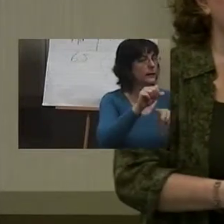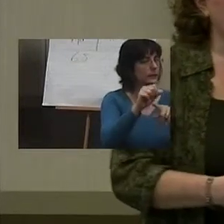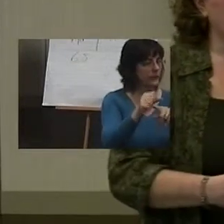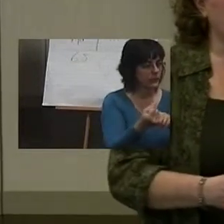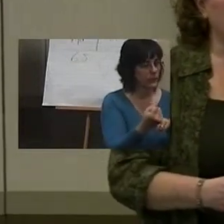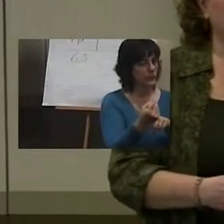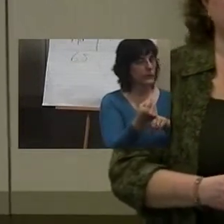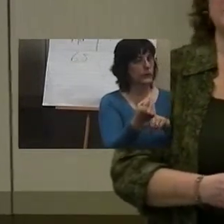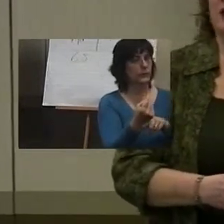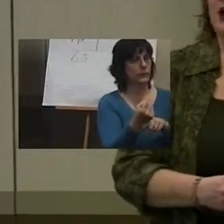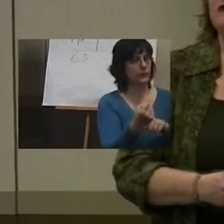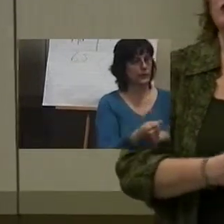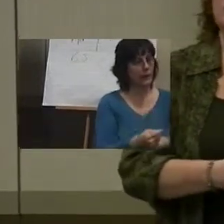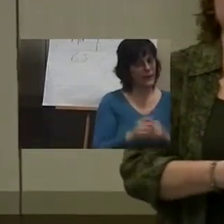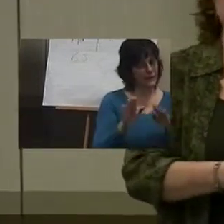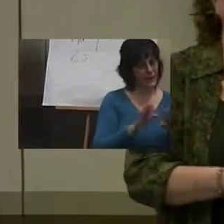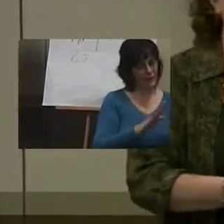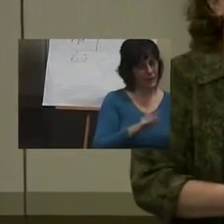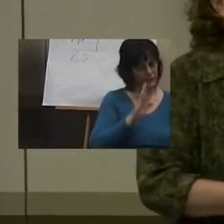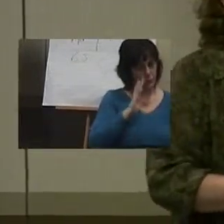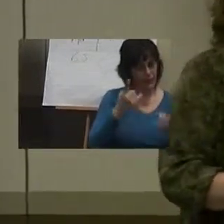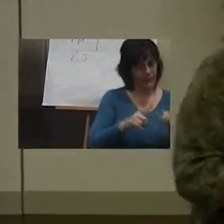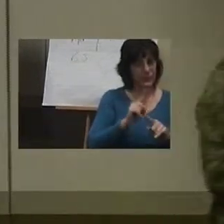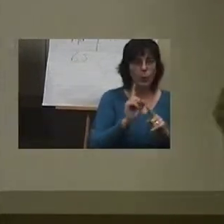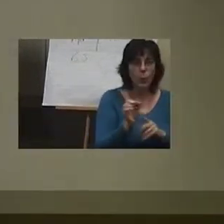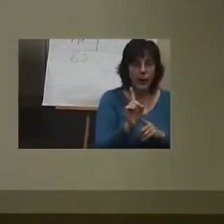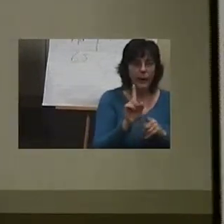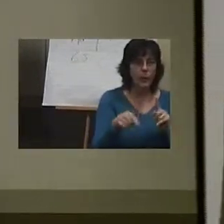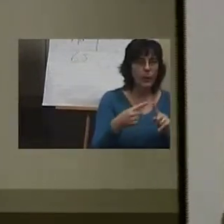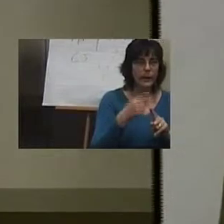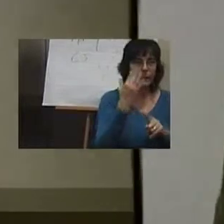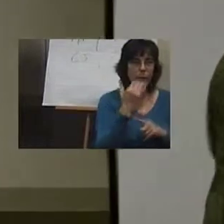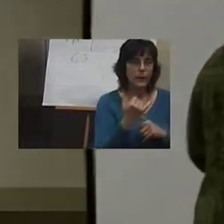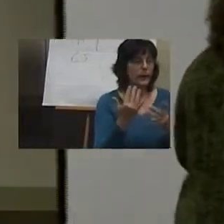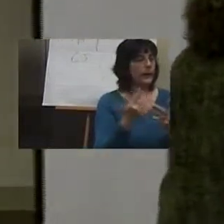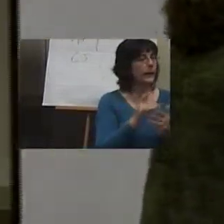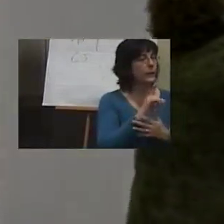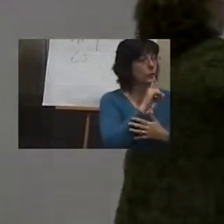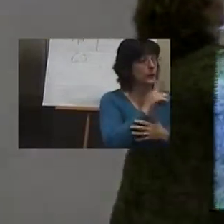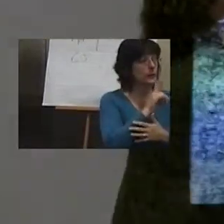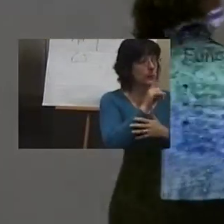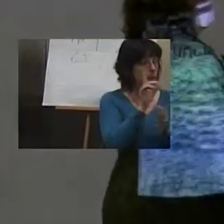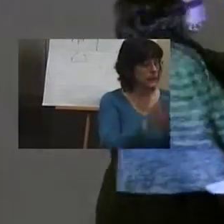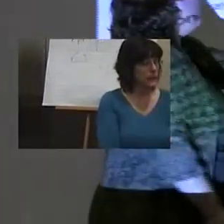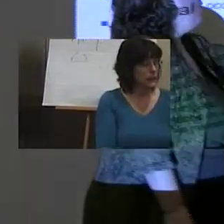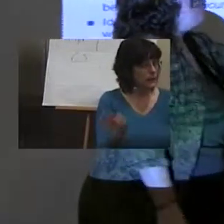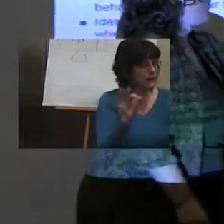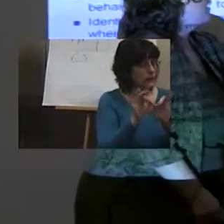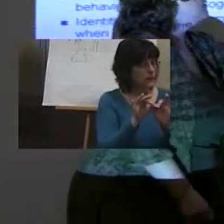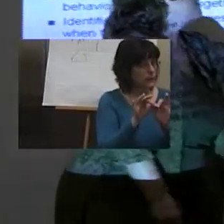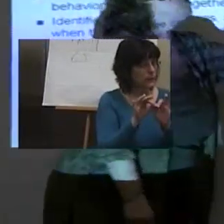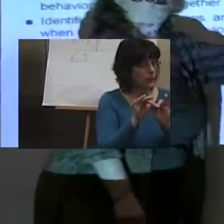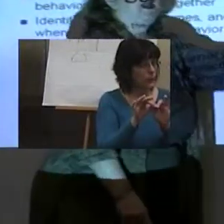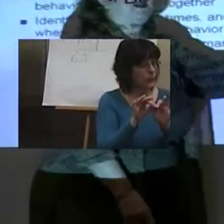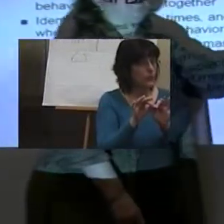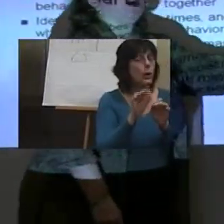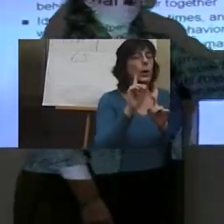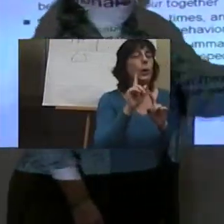situations where that behavior will occur, and then really, really important, when does